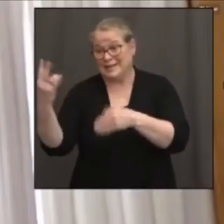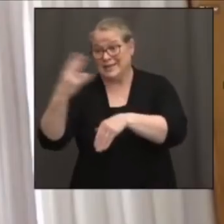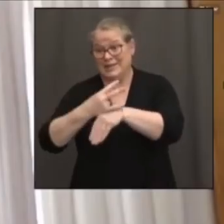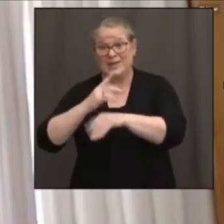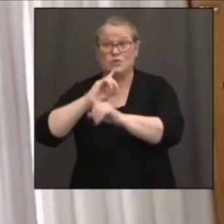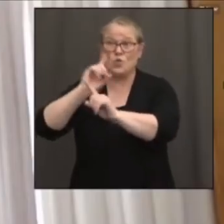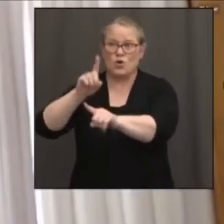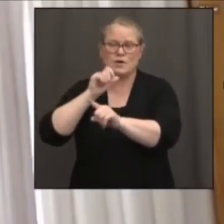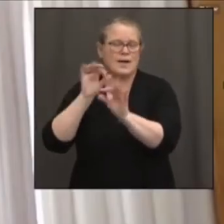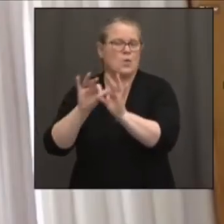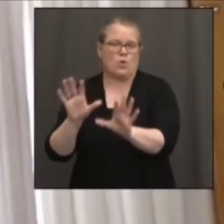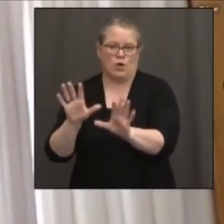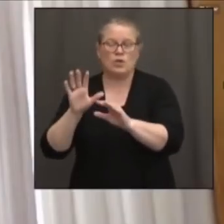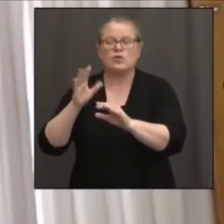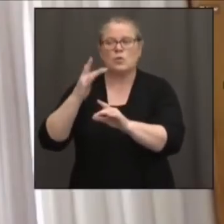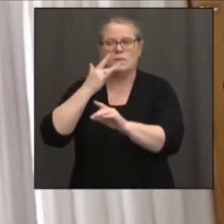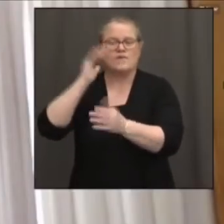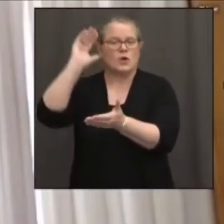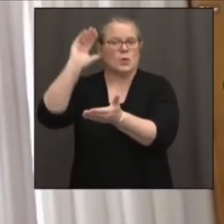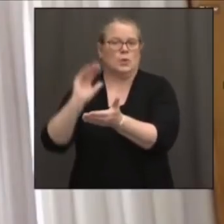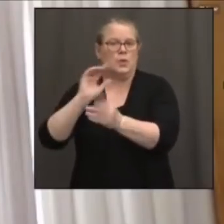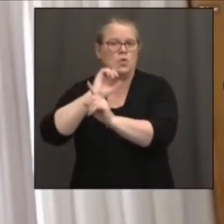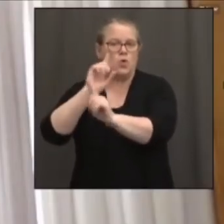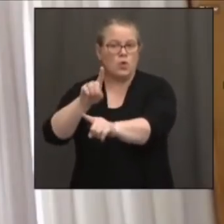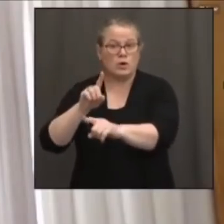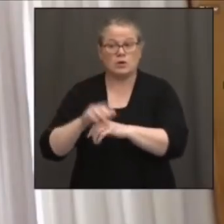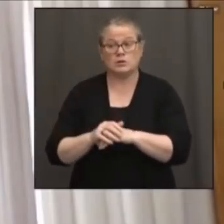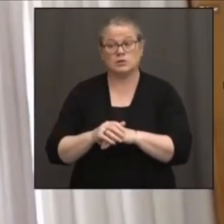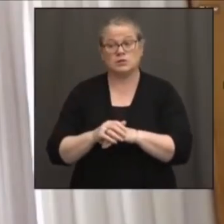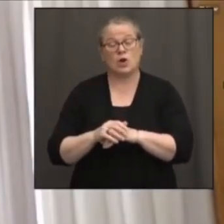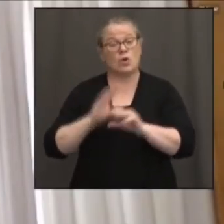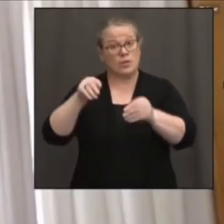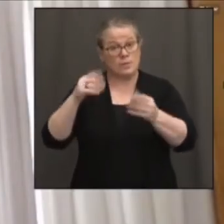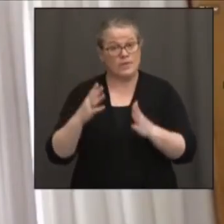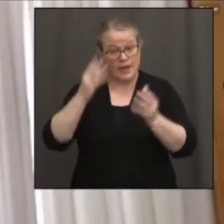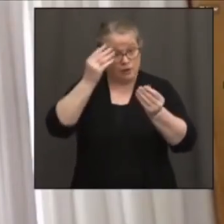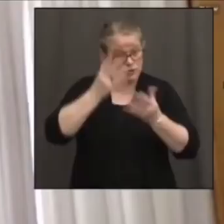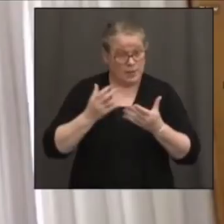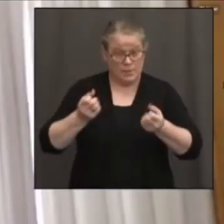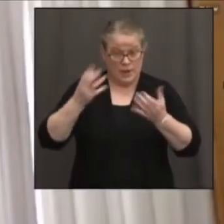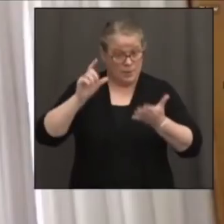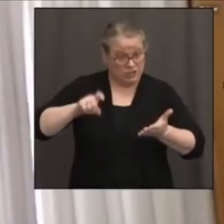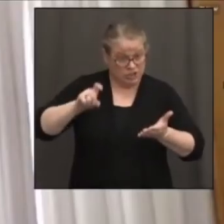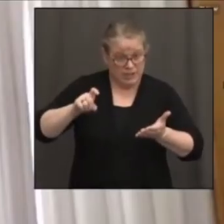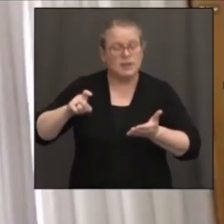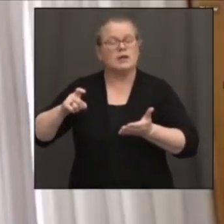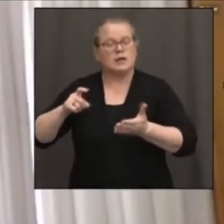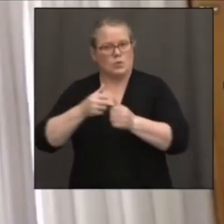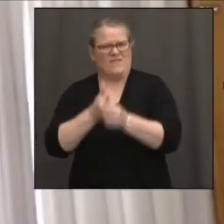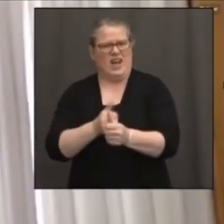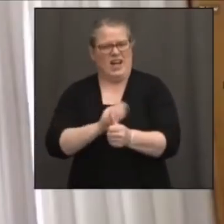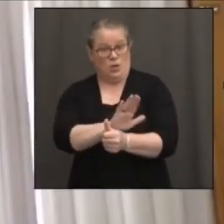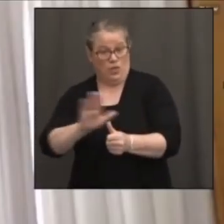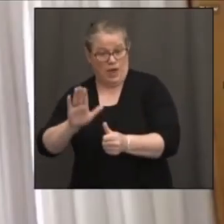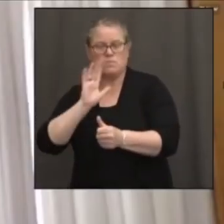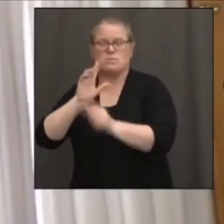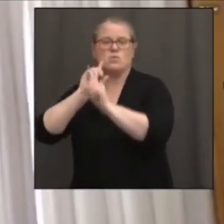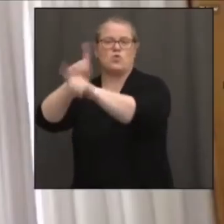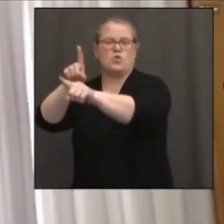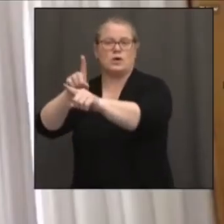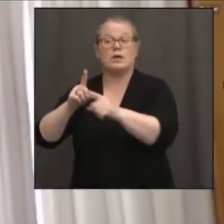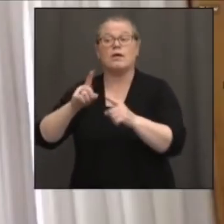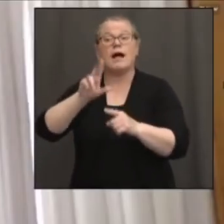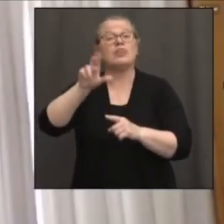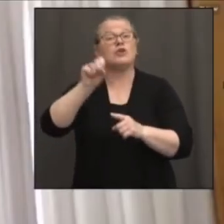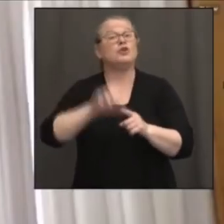we're ordering to the demand that we're hearing from our providers. And the good news for the country is that we're well past the point now where anyone who wants a